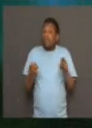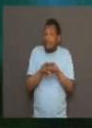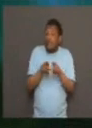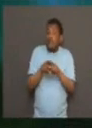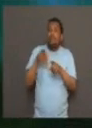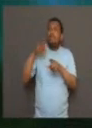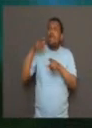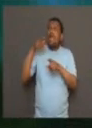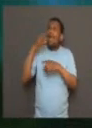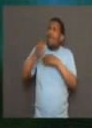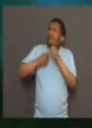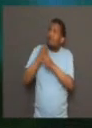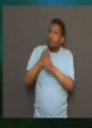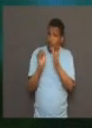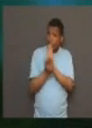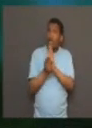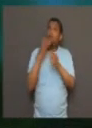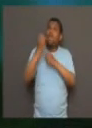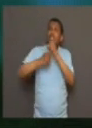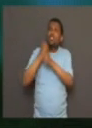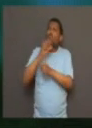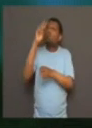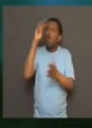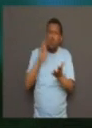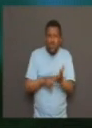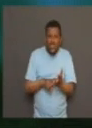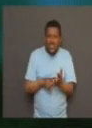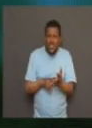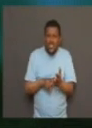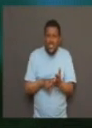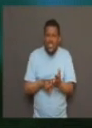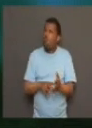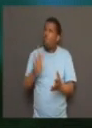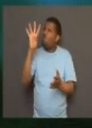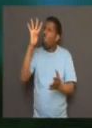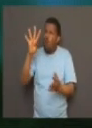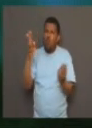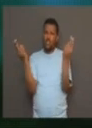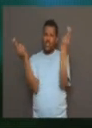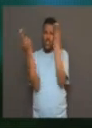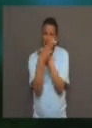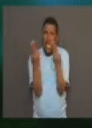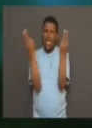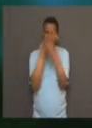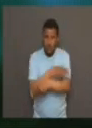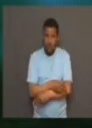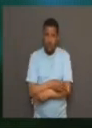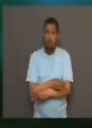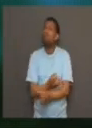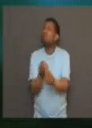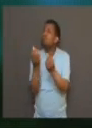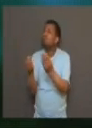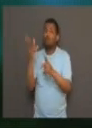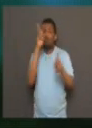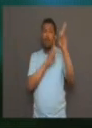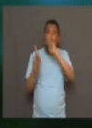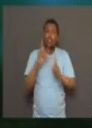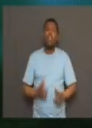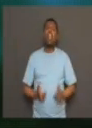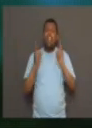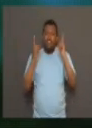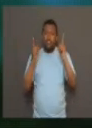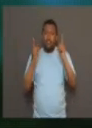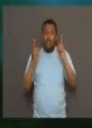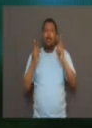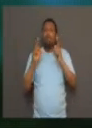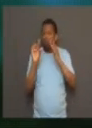As of the year 2000, almost 4 times as many people were living in